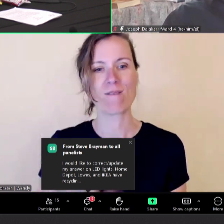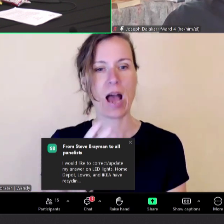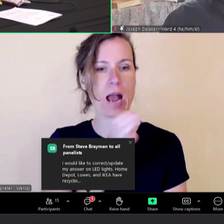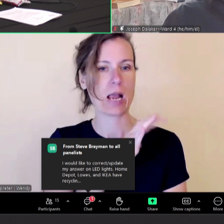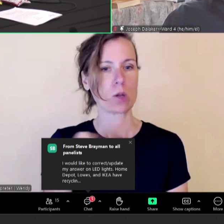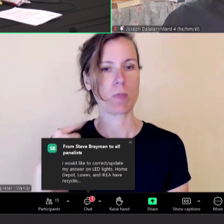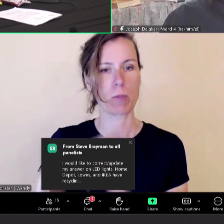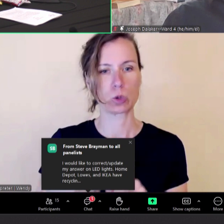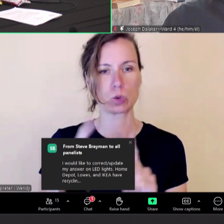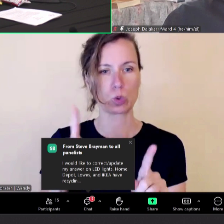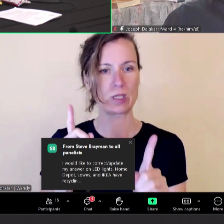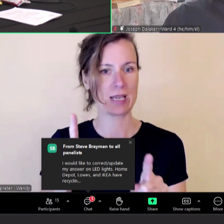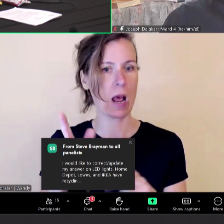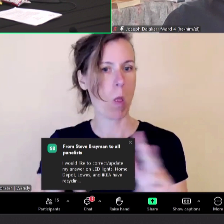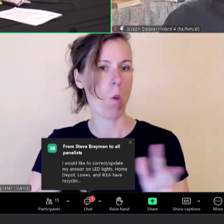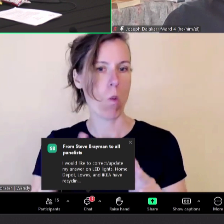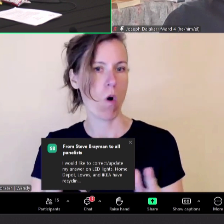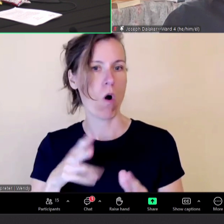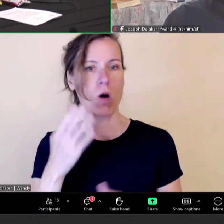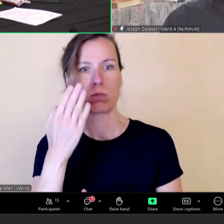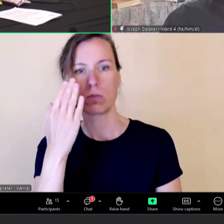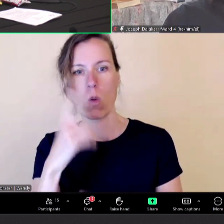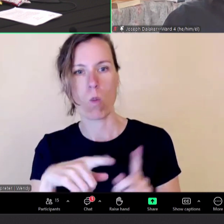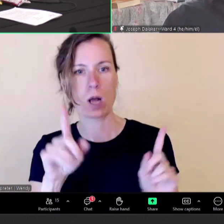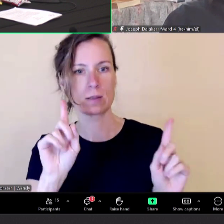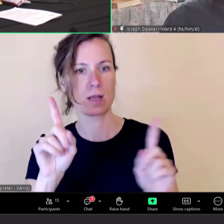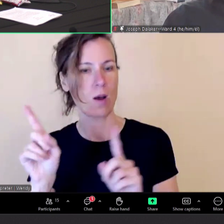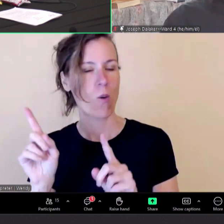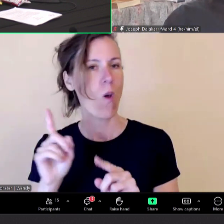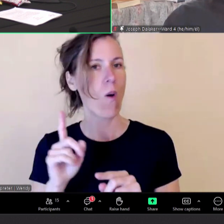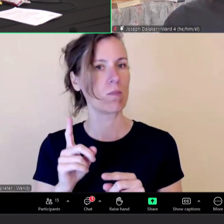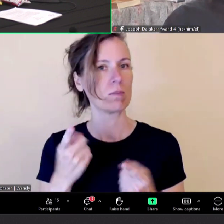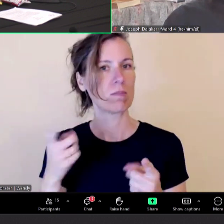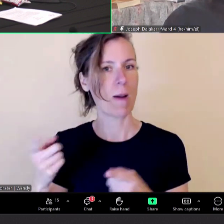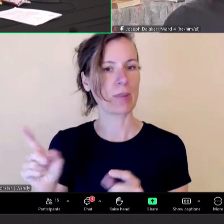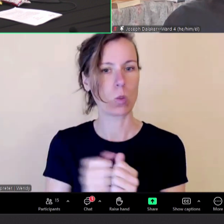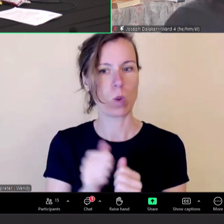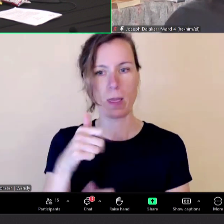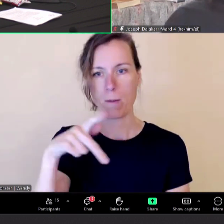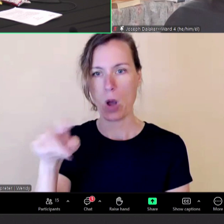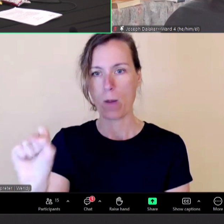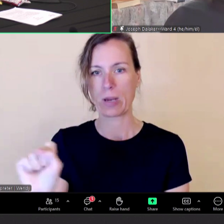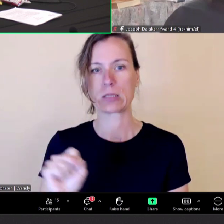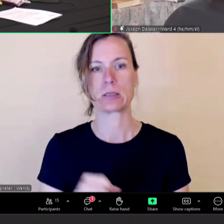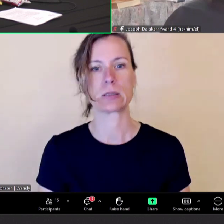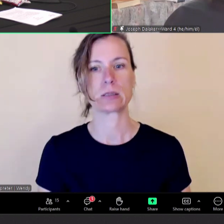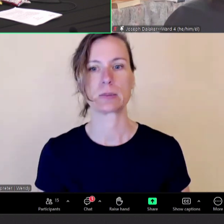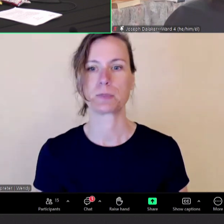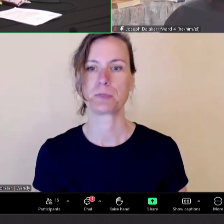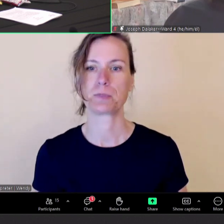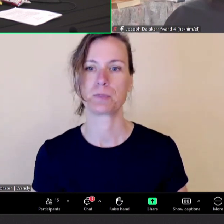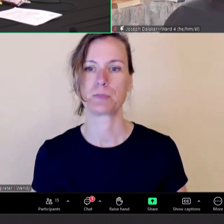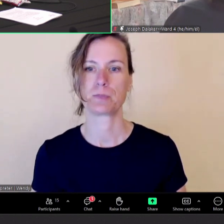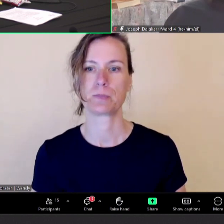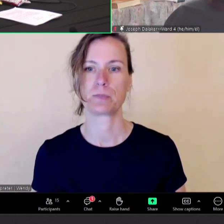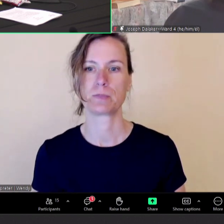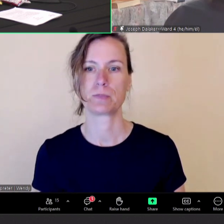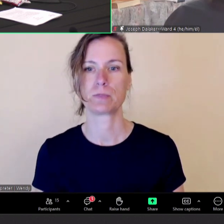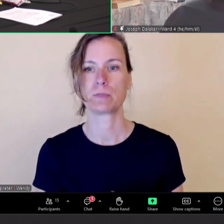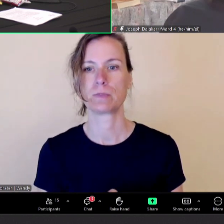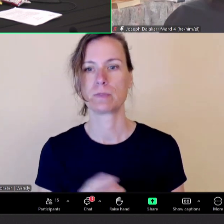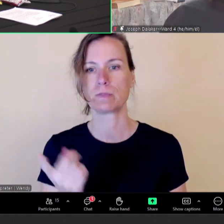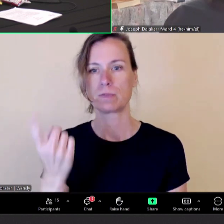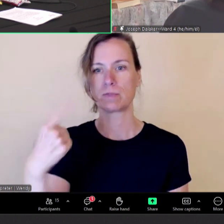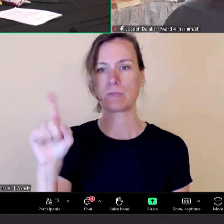within the apartments. I think that's... When was that? I'm sorry. Next Wednesday, right? We moved